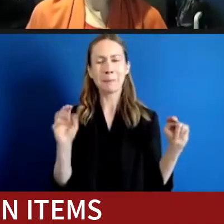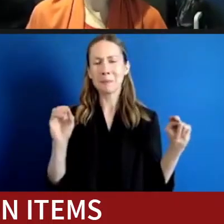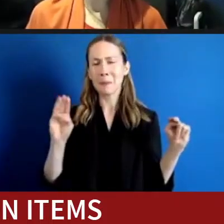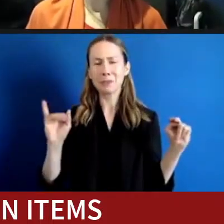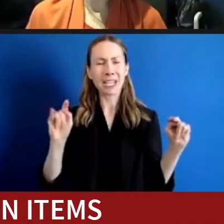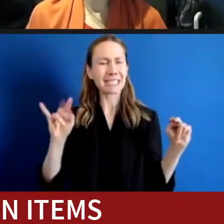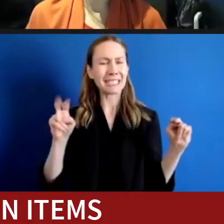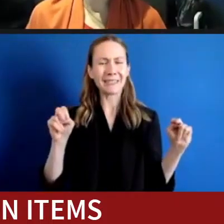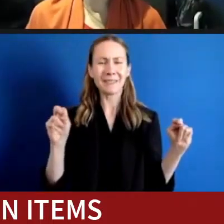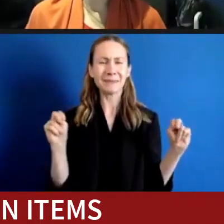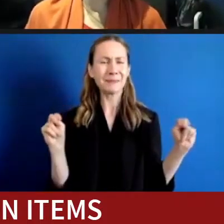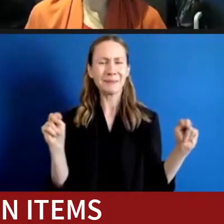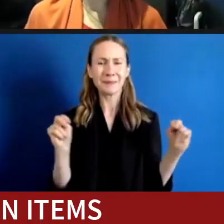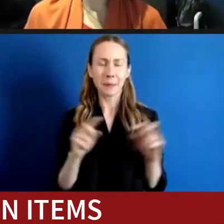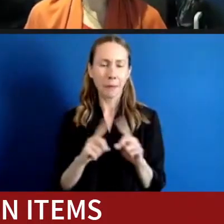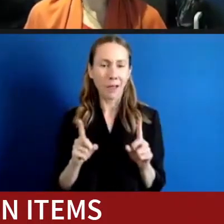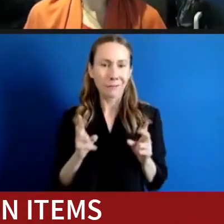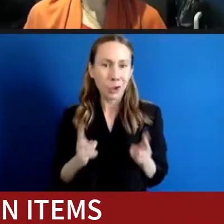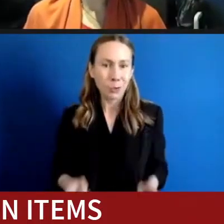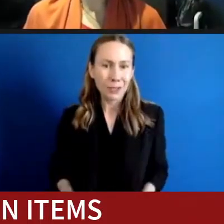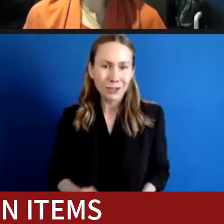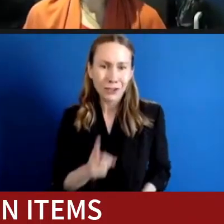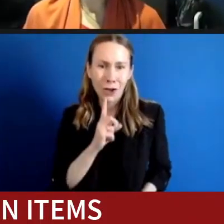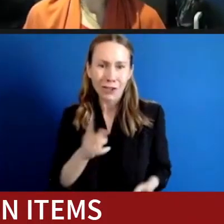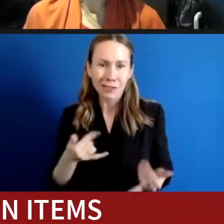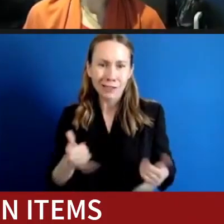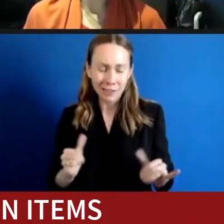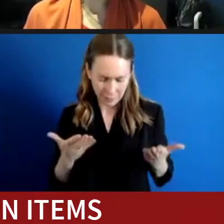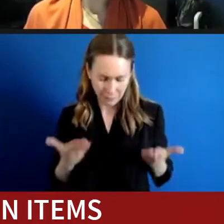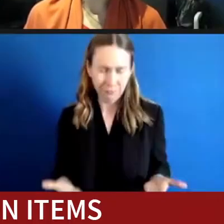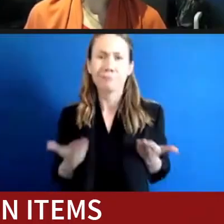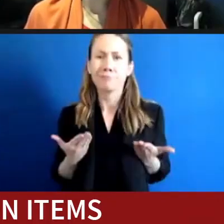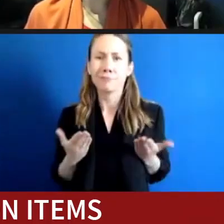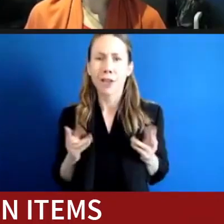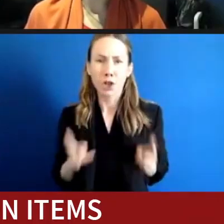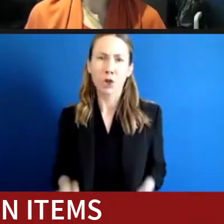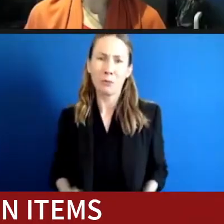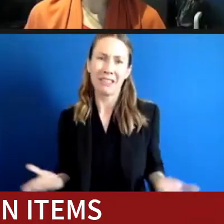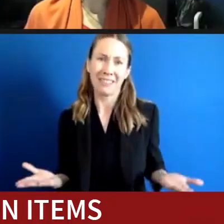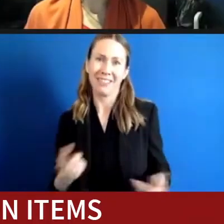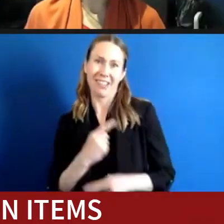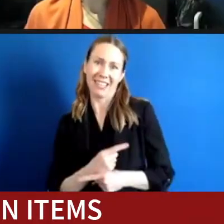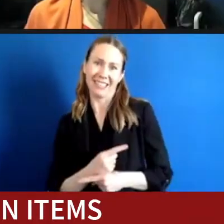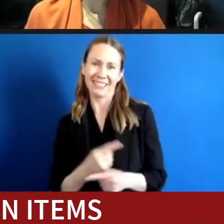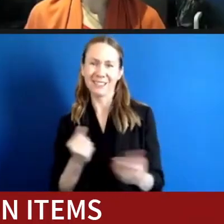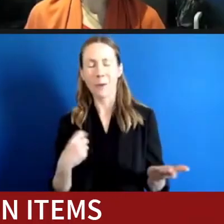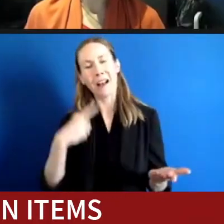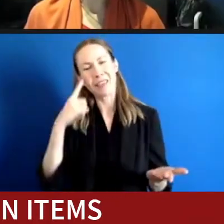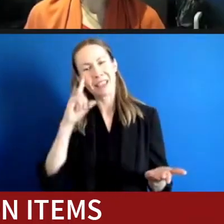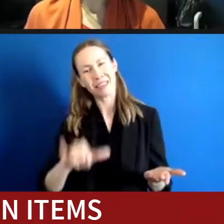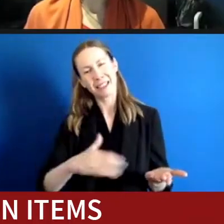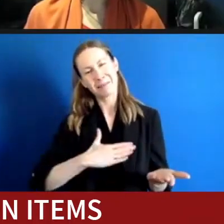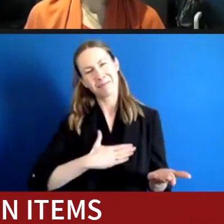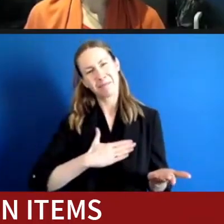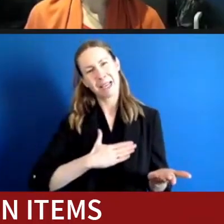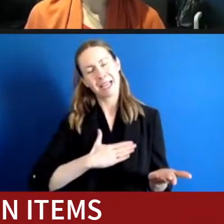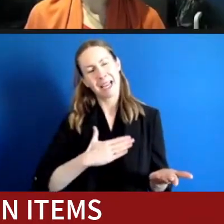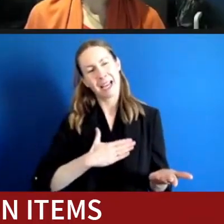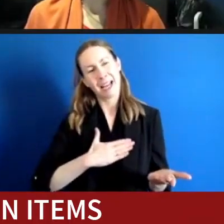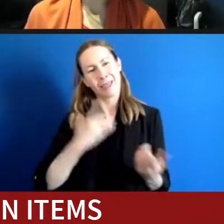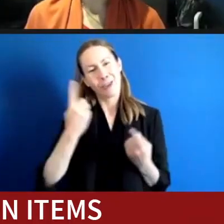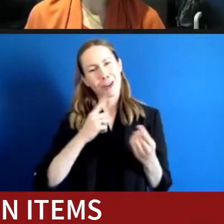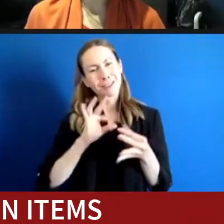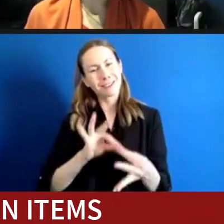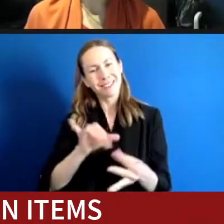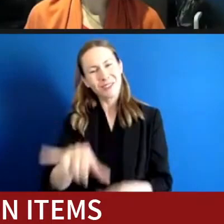and humans are still humans, right? So I think that would be my thoughts on